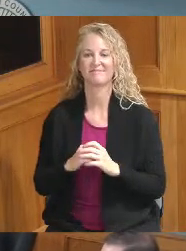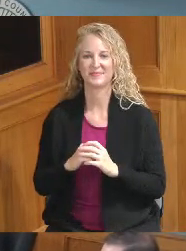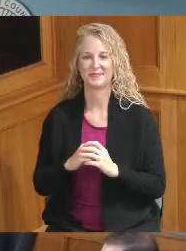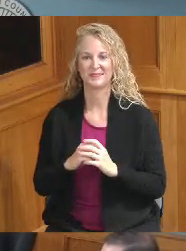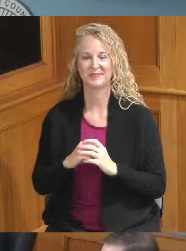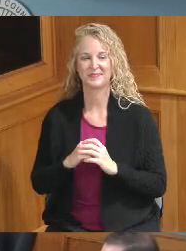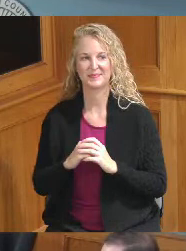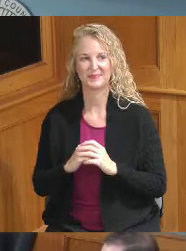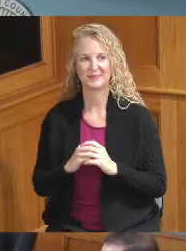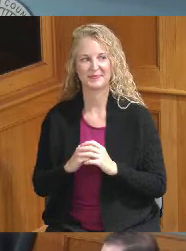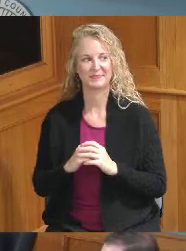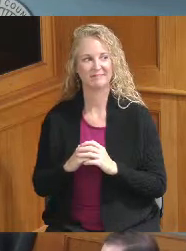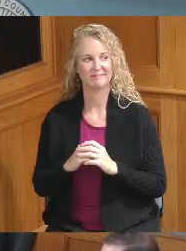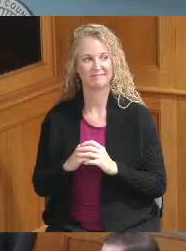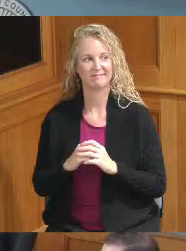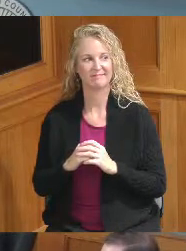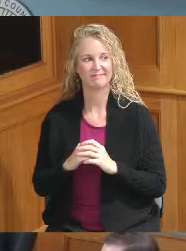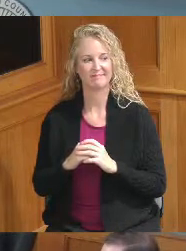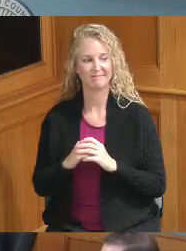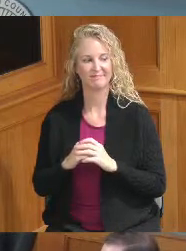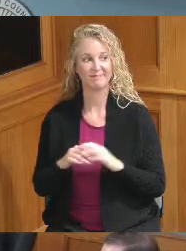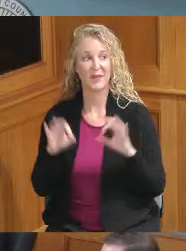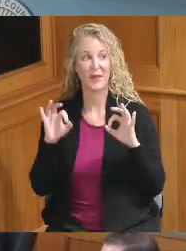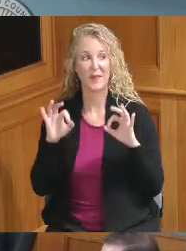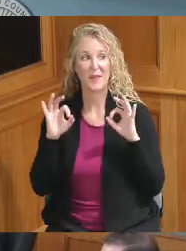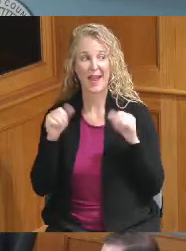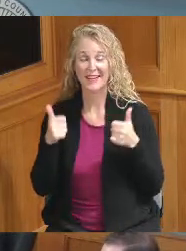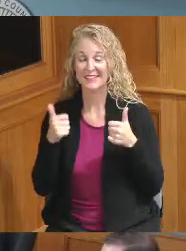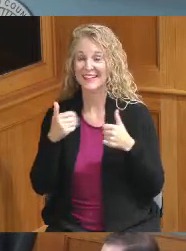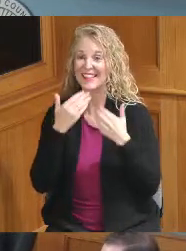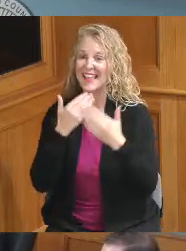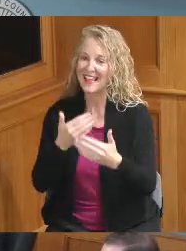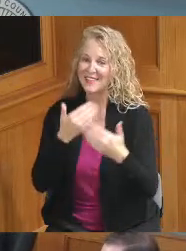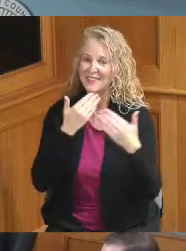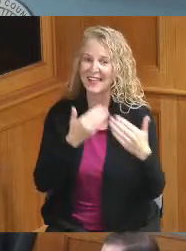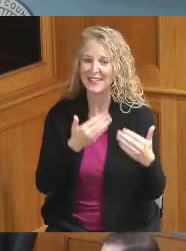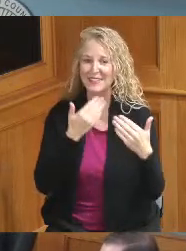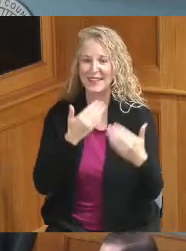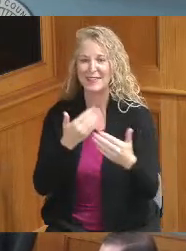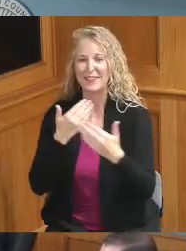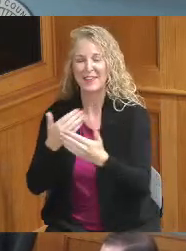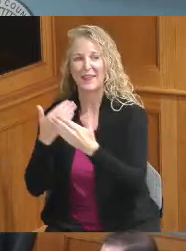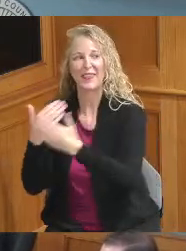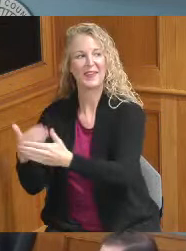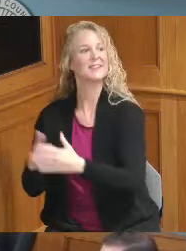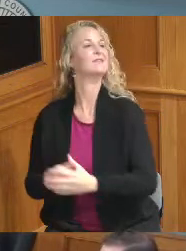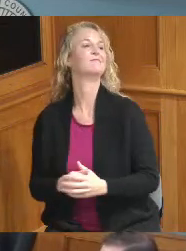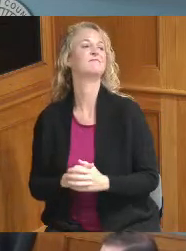Thank you.